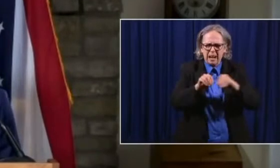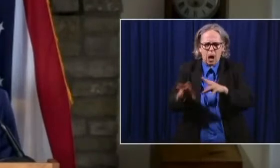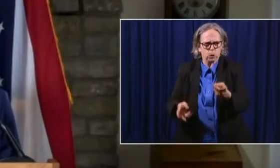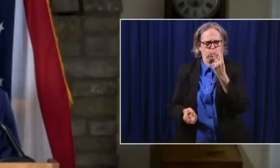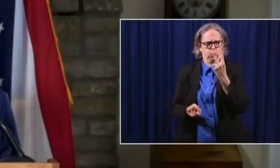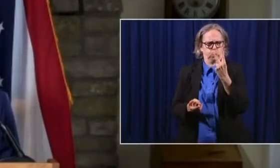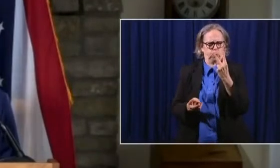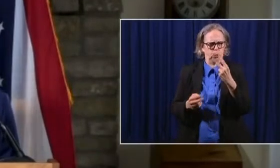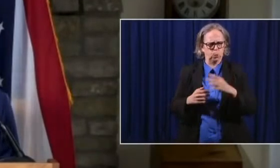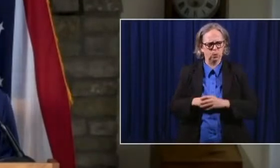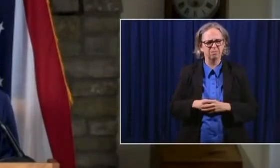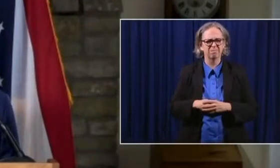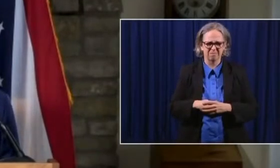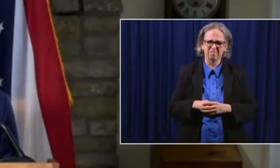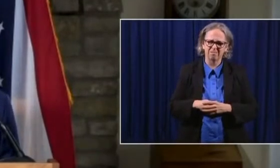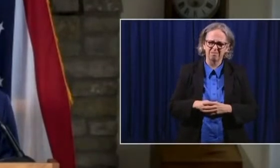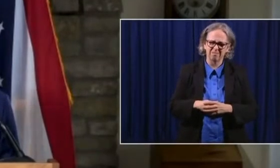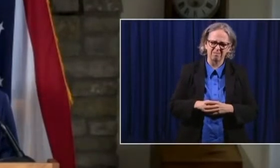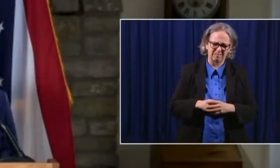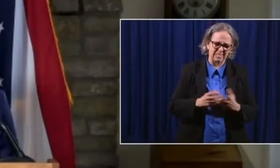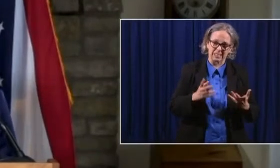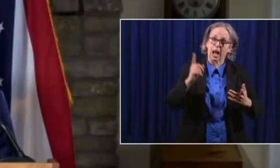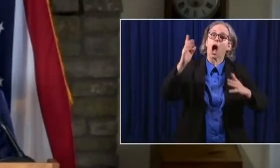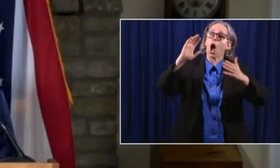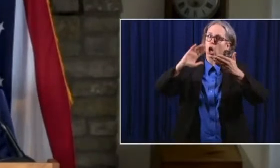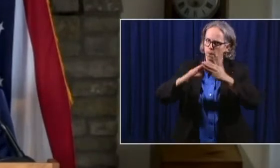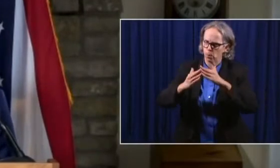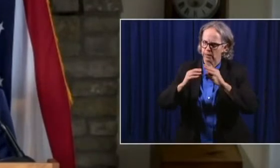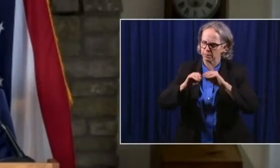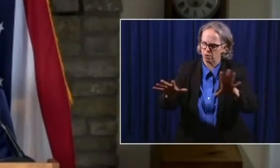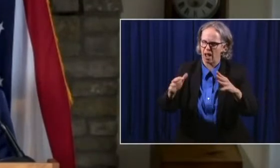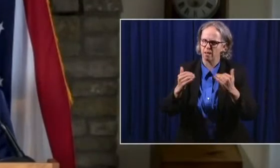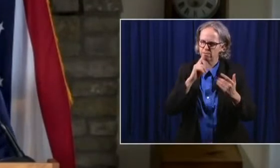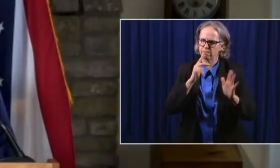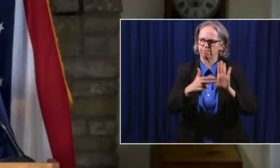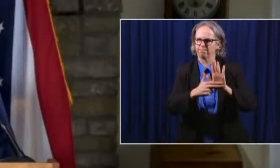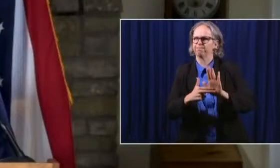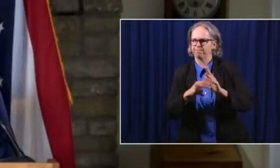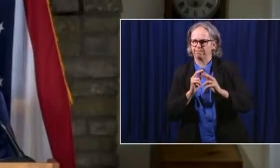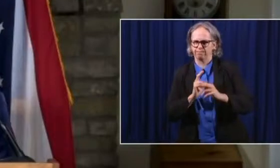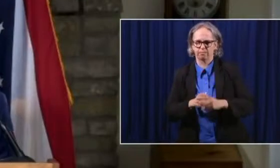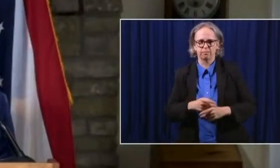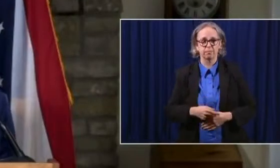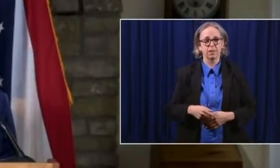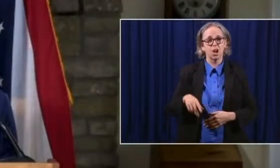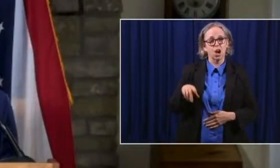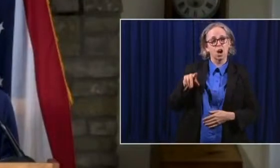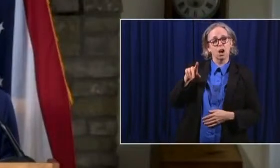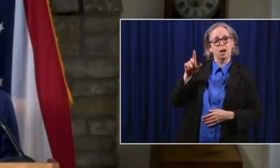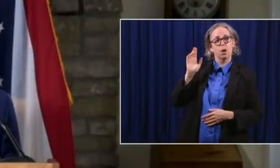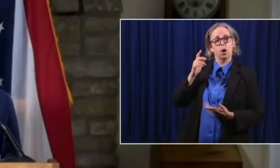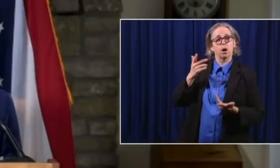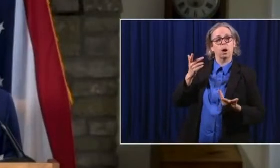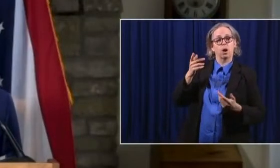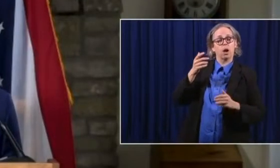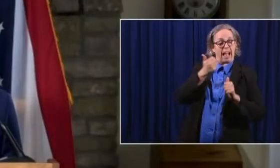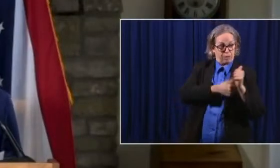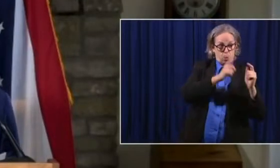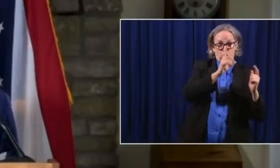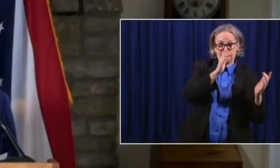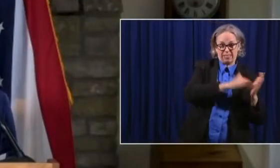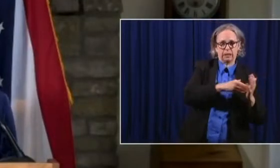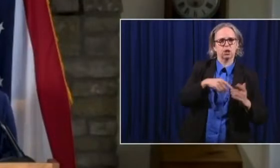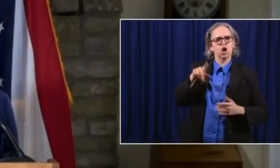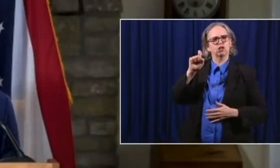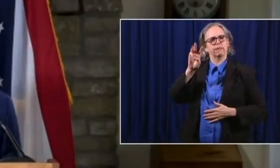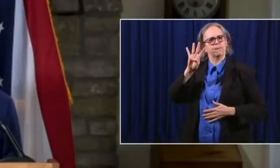community spread. So Preble County, their number is 146 per 100,000. Again, that's about half again